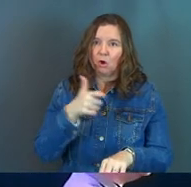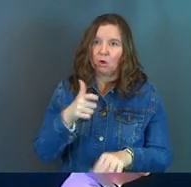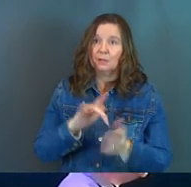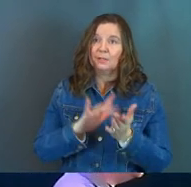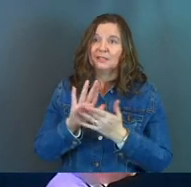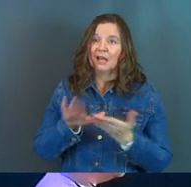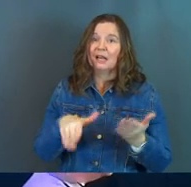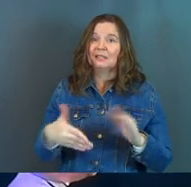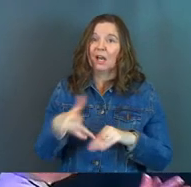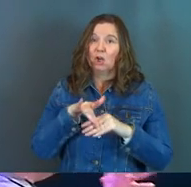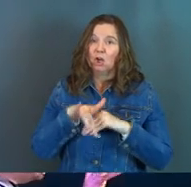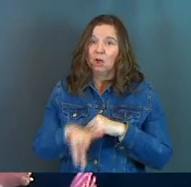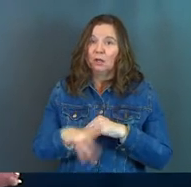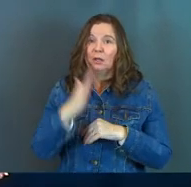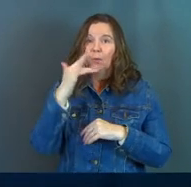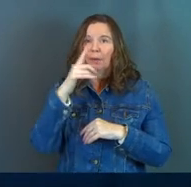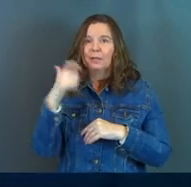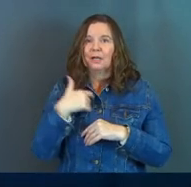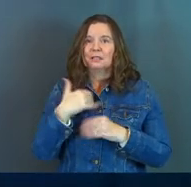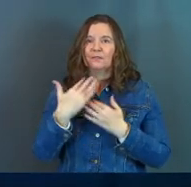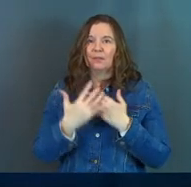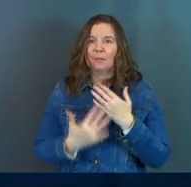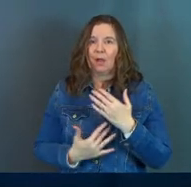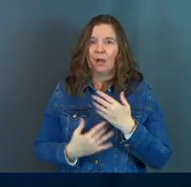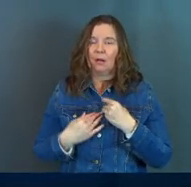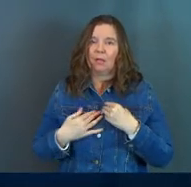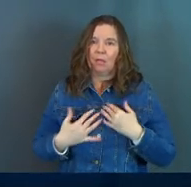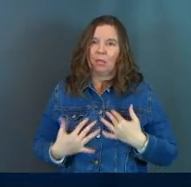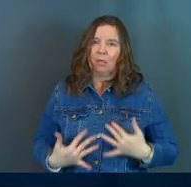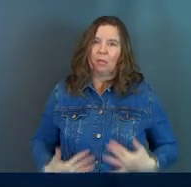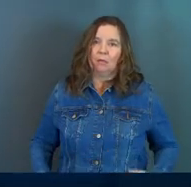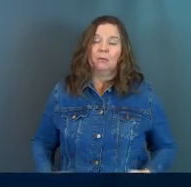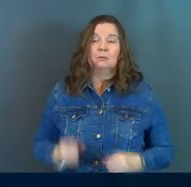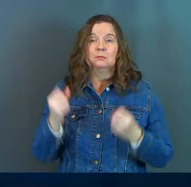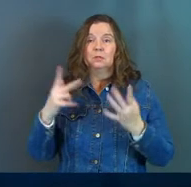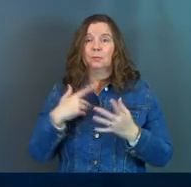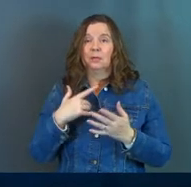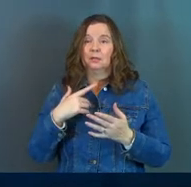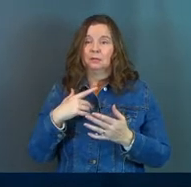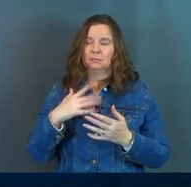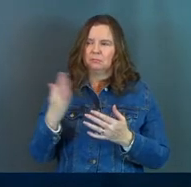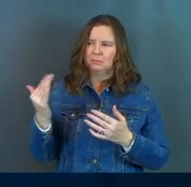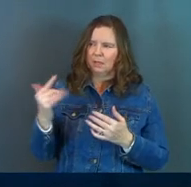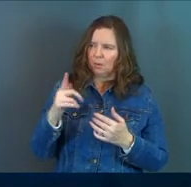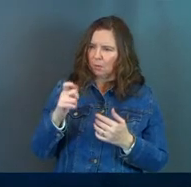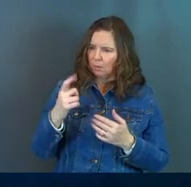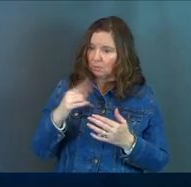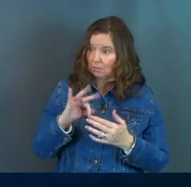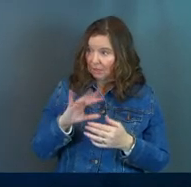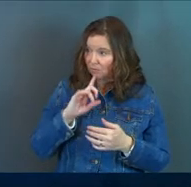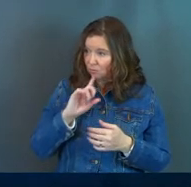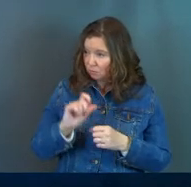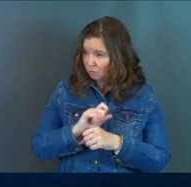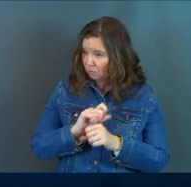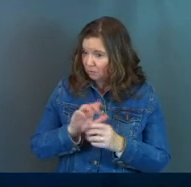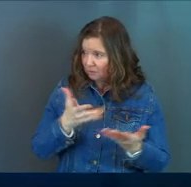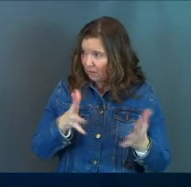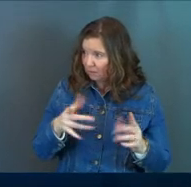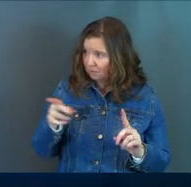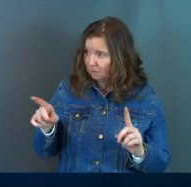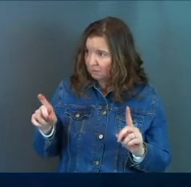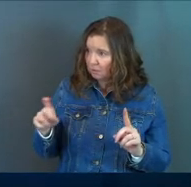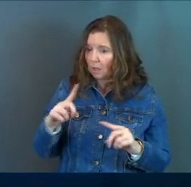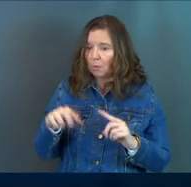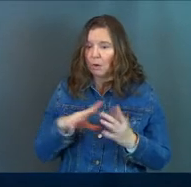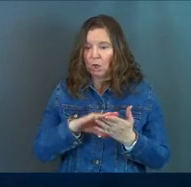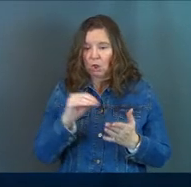longer. Jesus had died early because of the blood loss. Summoning the centurion, he asked him whether Jesus was already